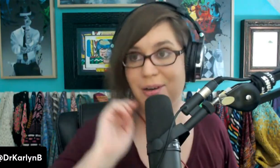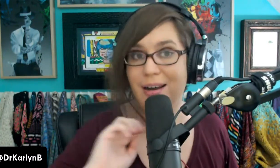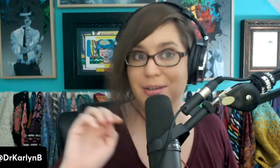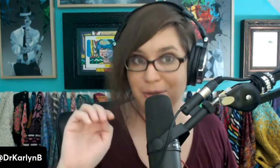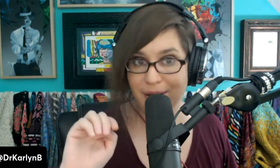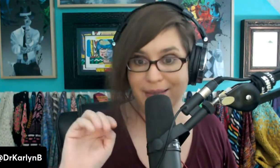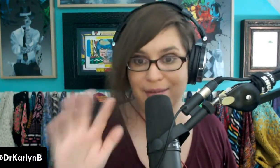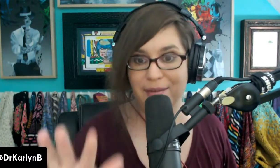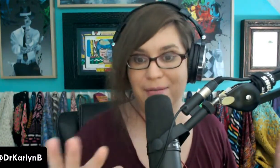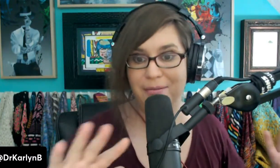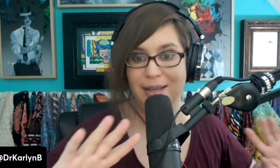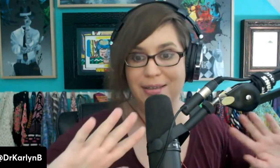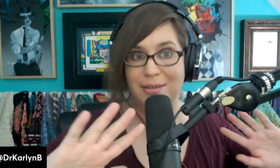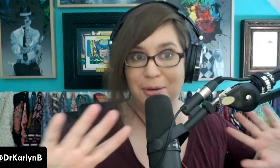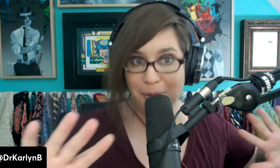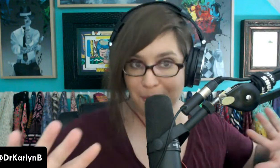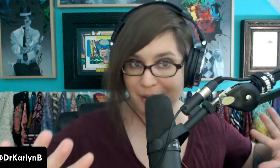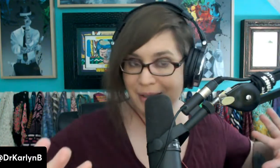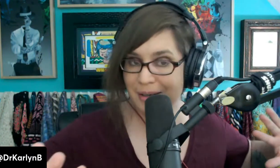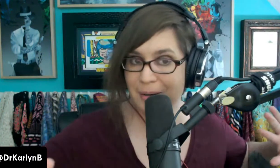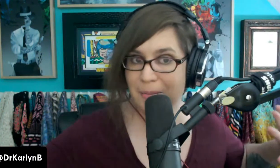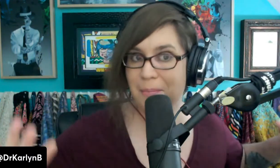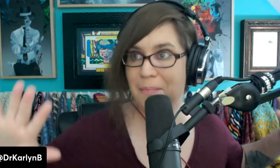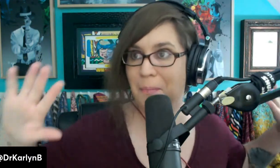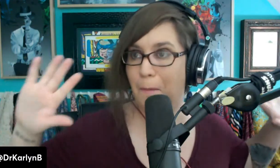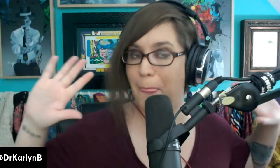they're not doing the event via Zoom.